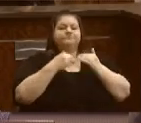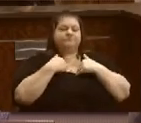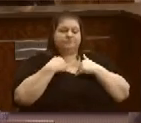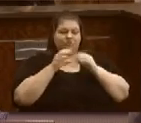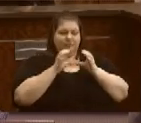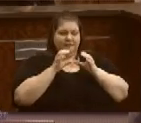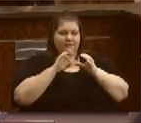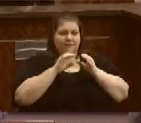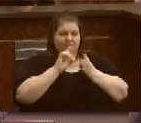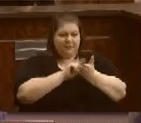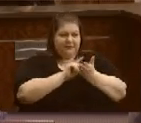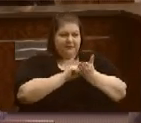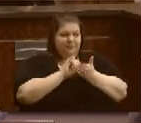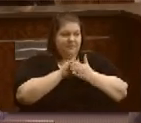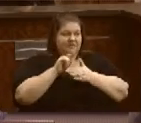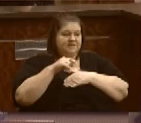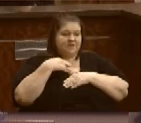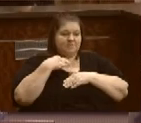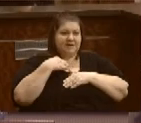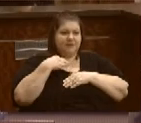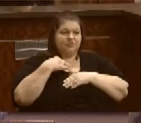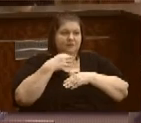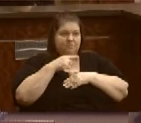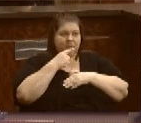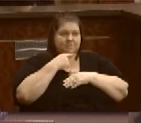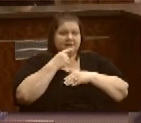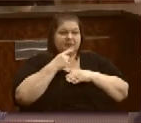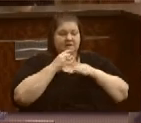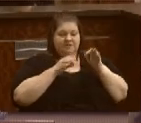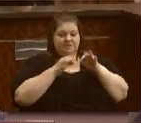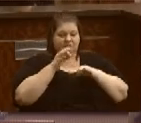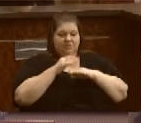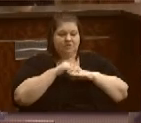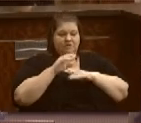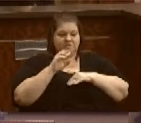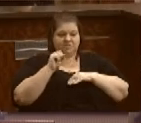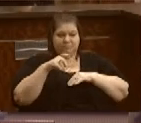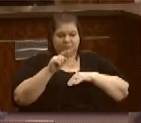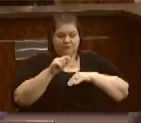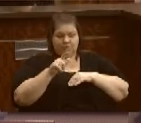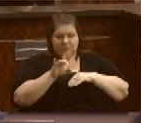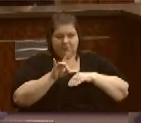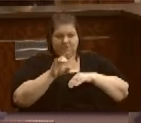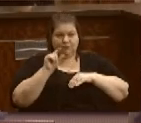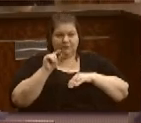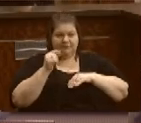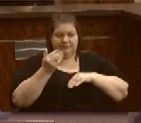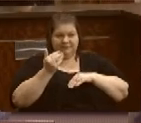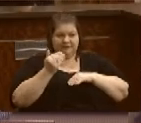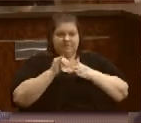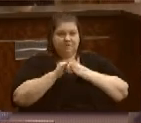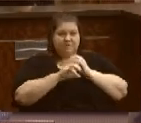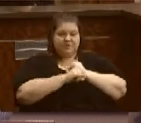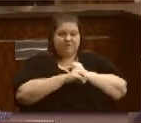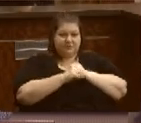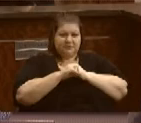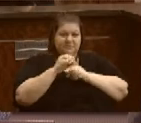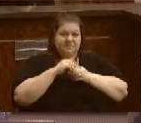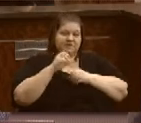publication verifying that this application and public hearing of September 28, 2015 was advertised in the